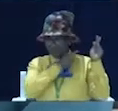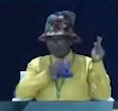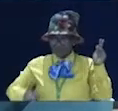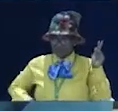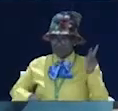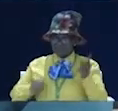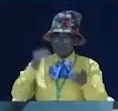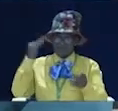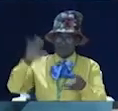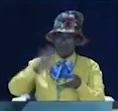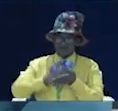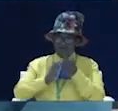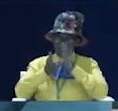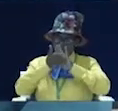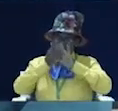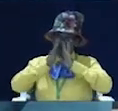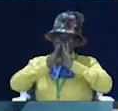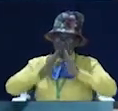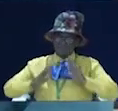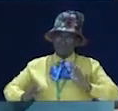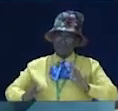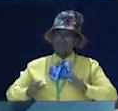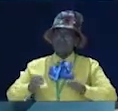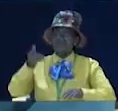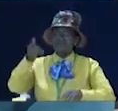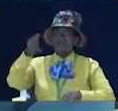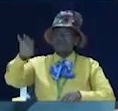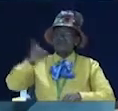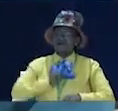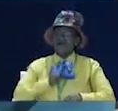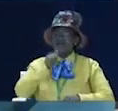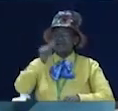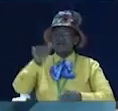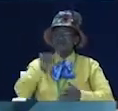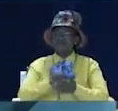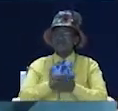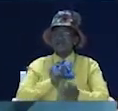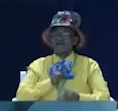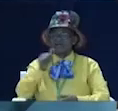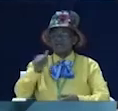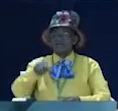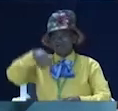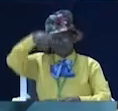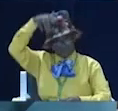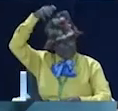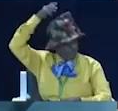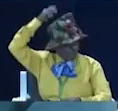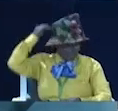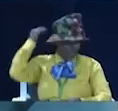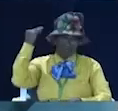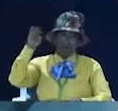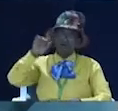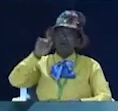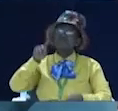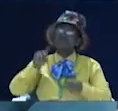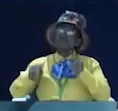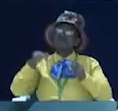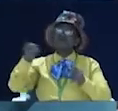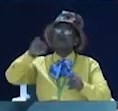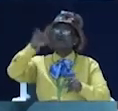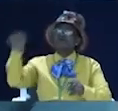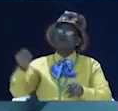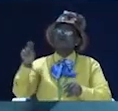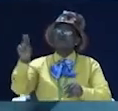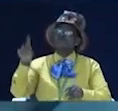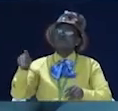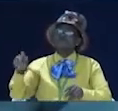Peace. The I am that I am, the Lion of the tribe of Judah,